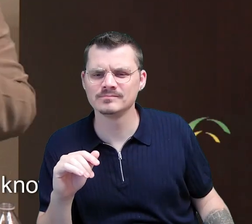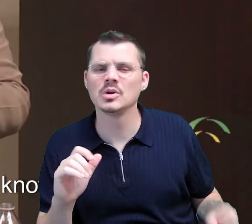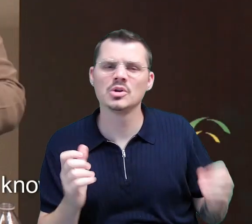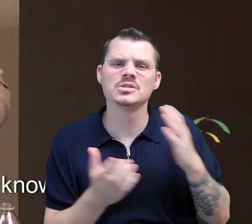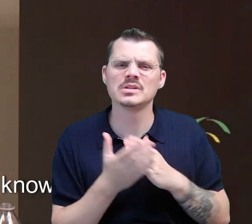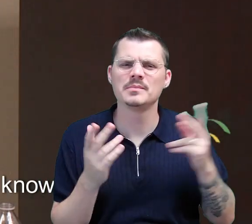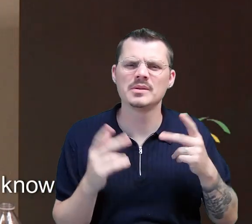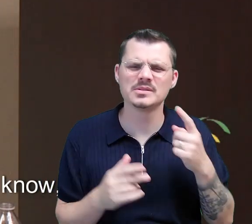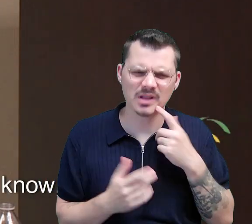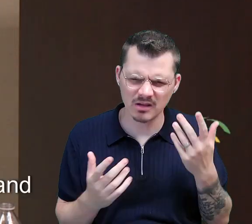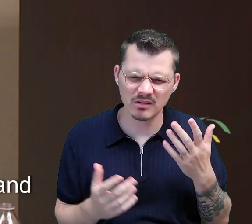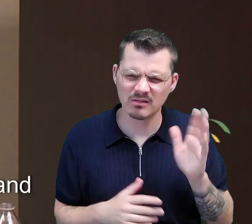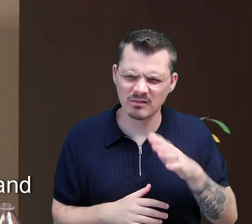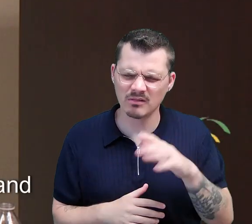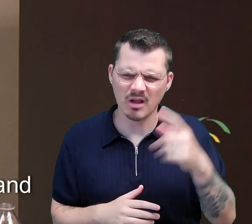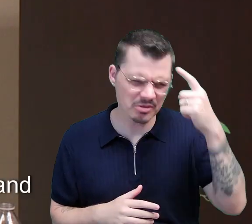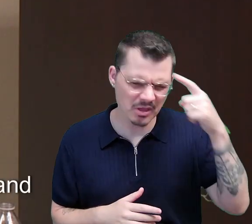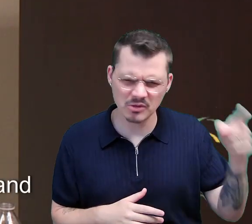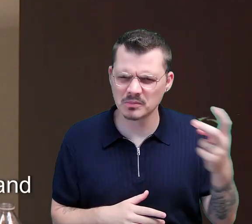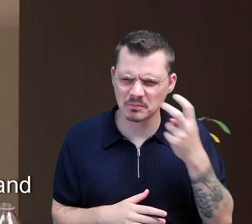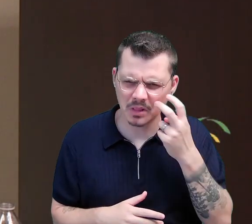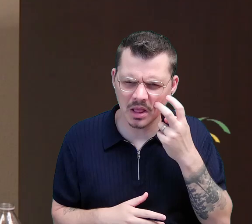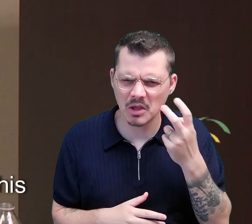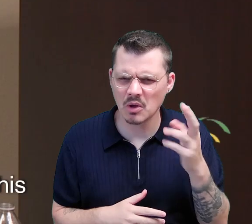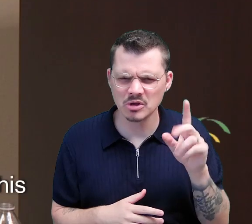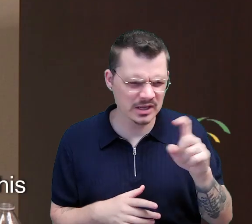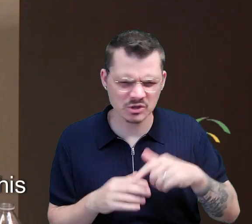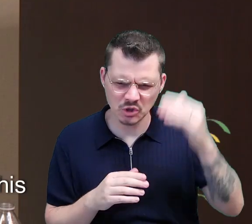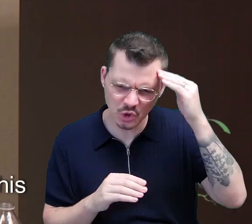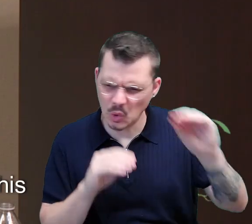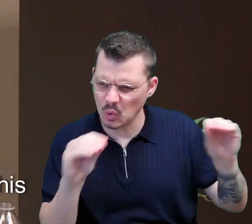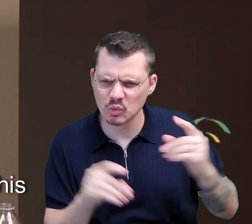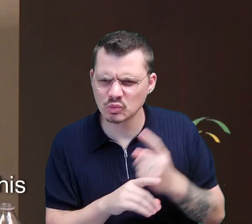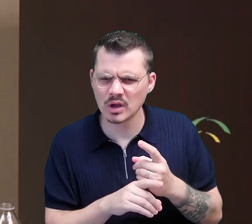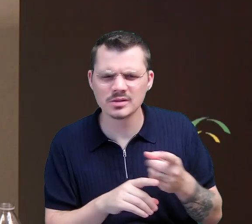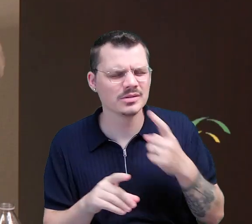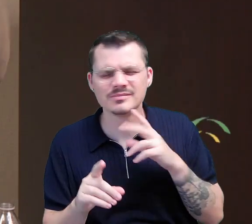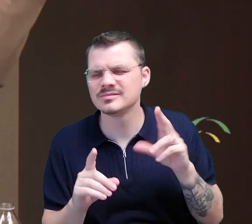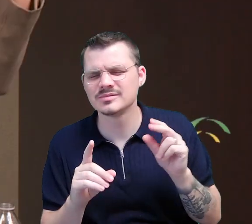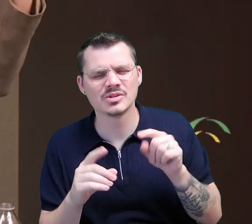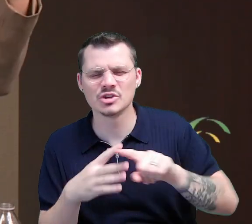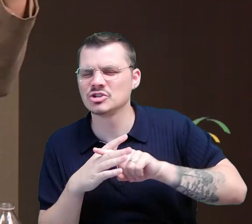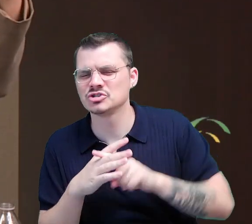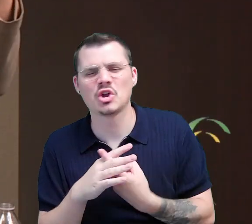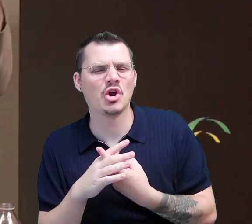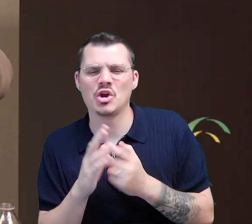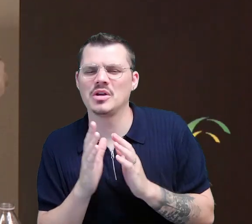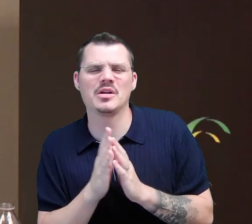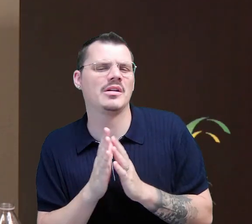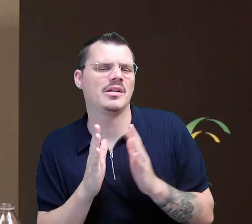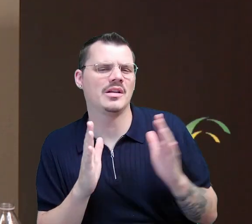So some people want to say, well, didn't she do this because she's blind and needs to know where stuff is? No, this started way